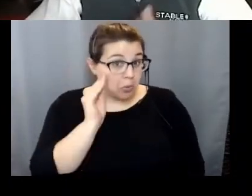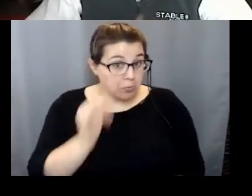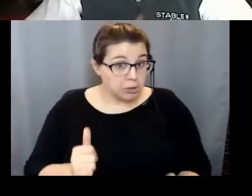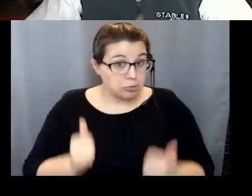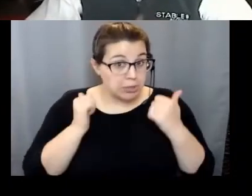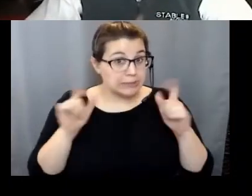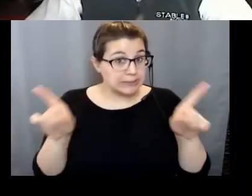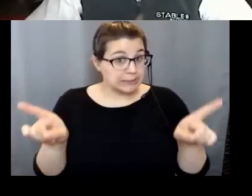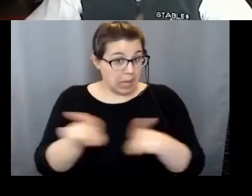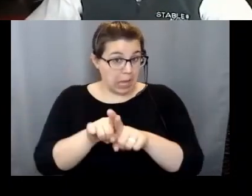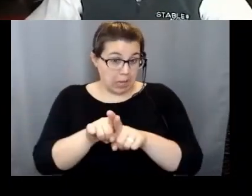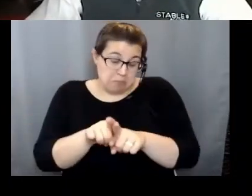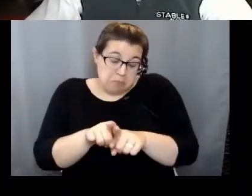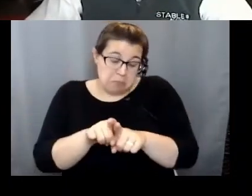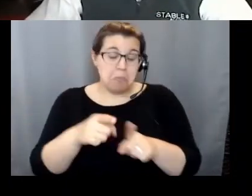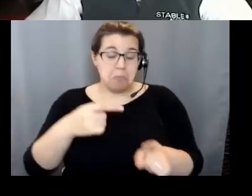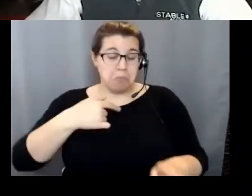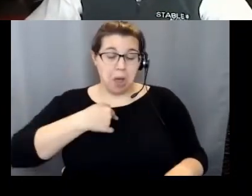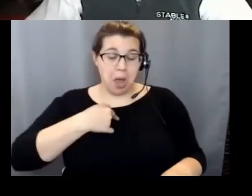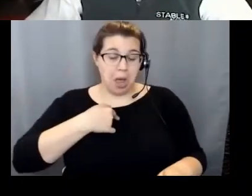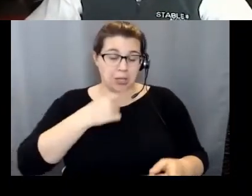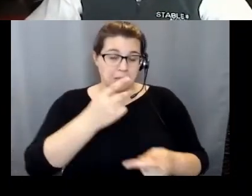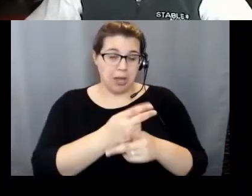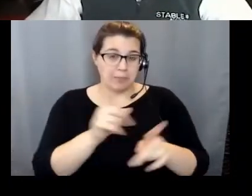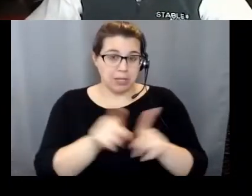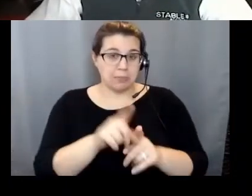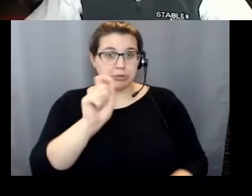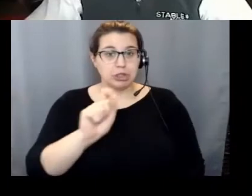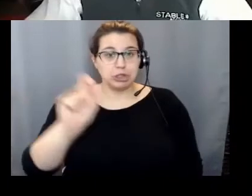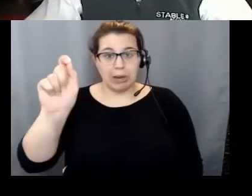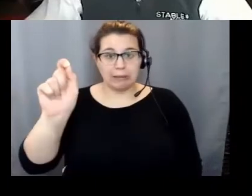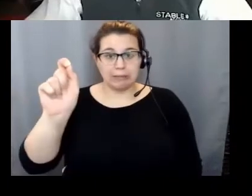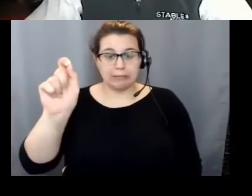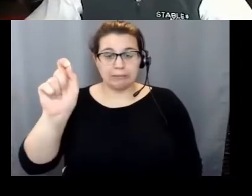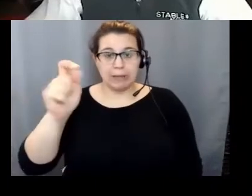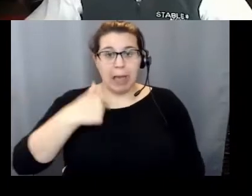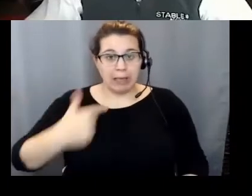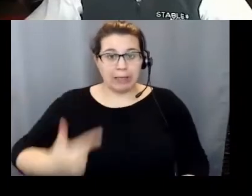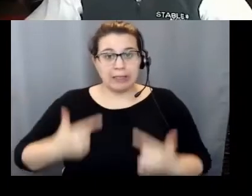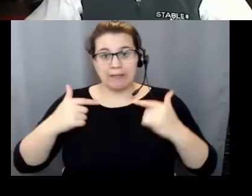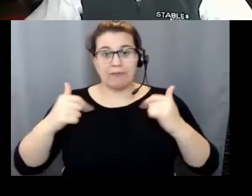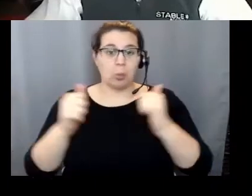this particular example, you can actually just check this box which says, I live with